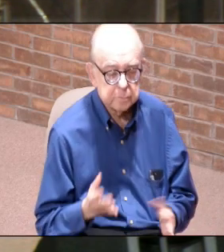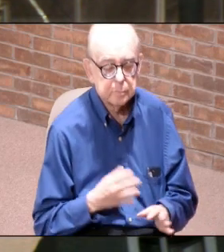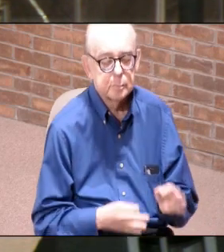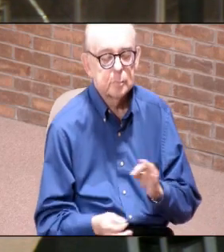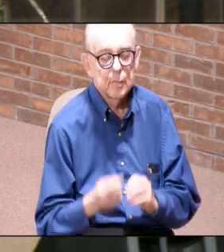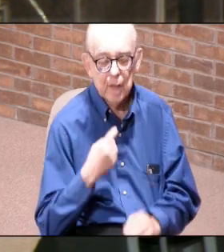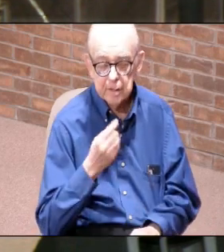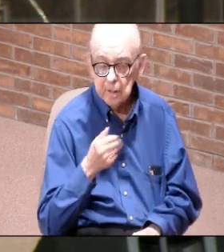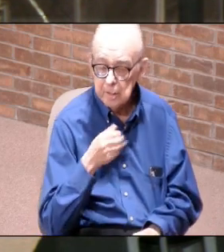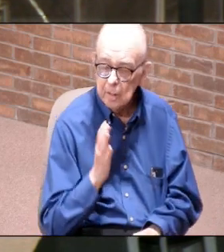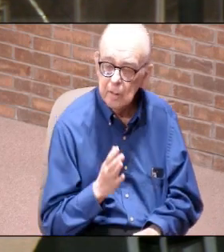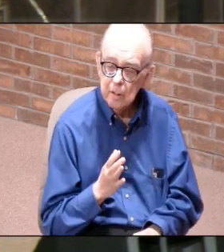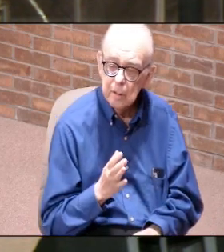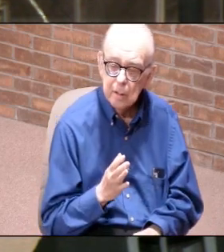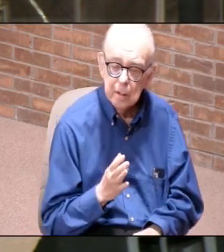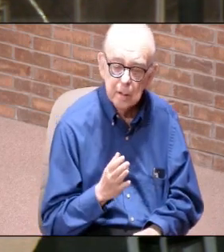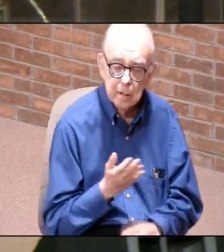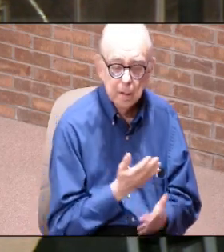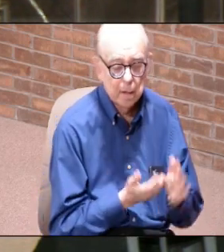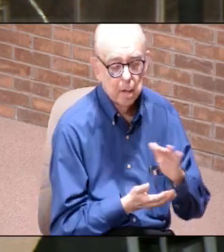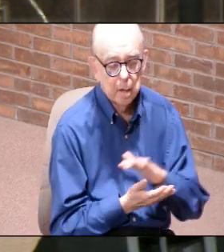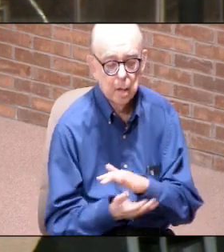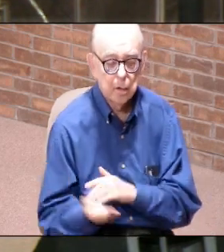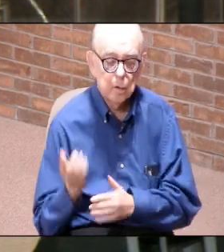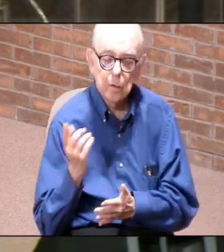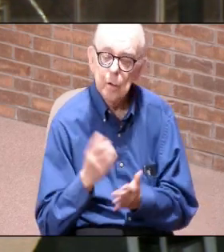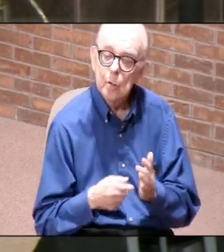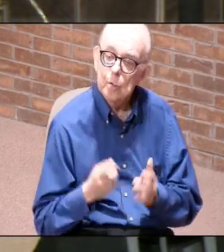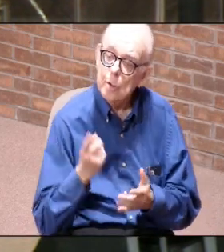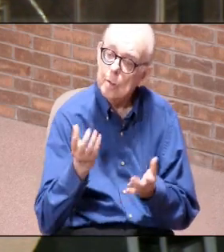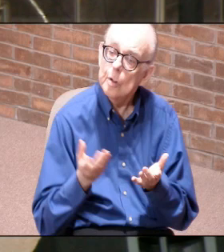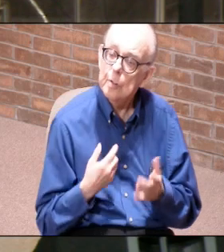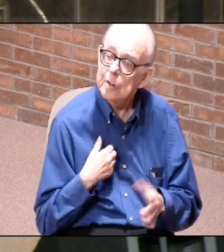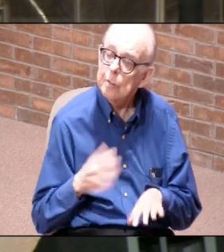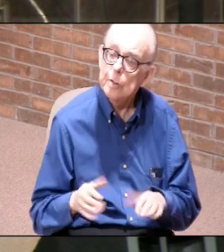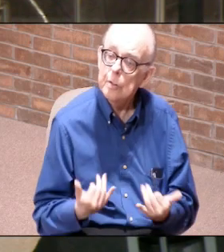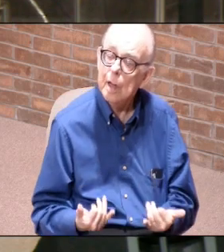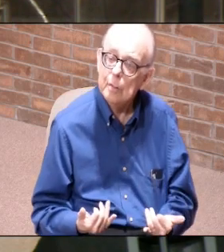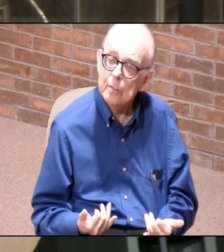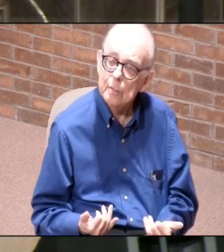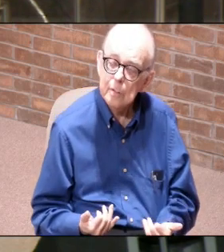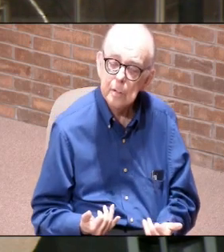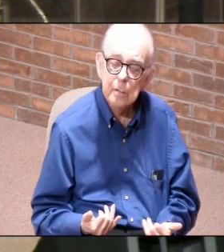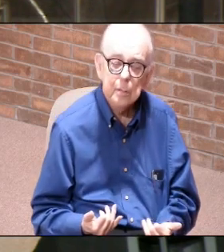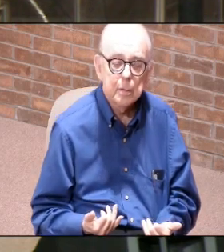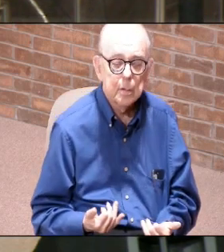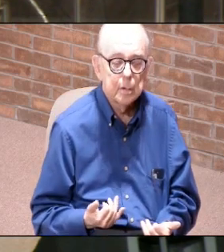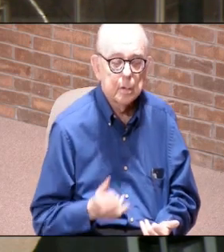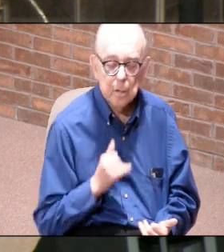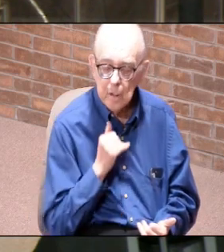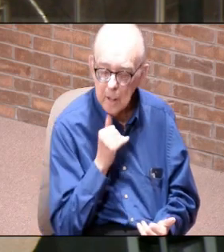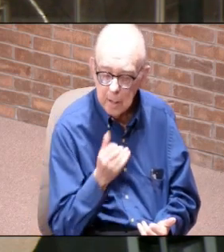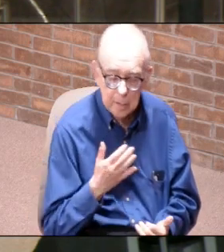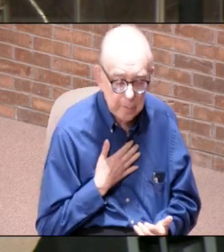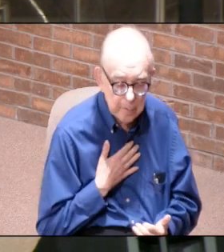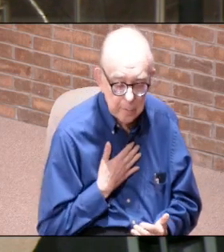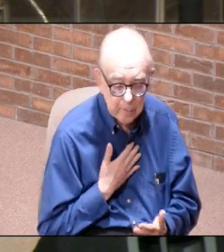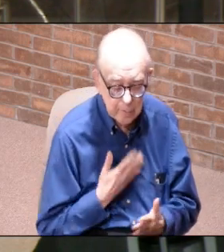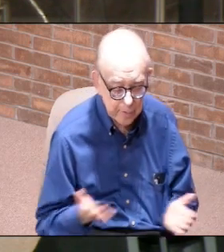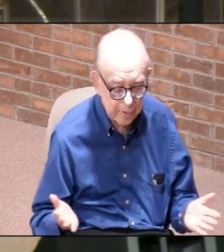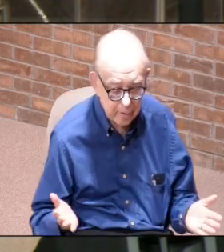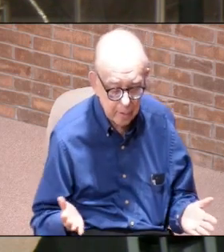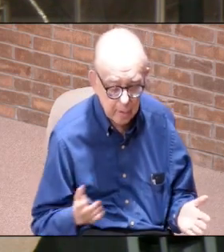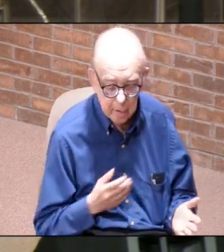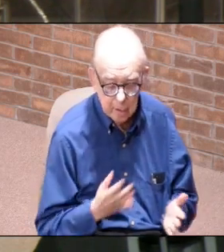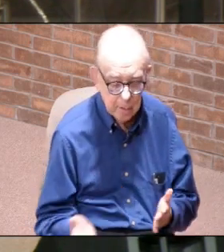Instead of saying to God every morning, what is it that you want me to do today? Not my plans. These